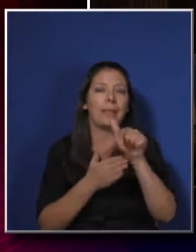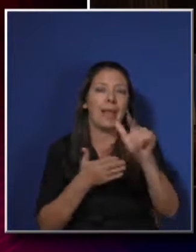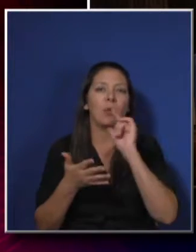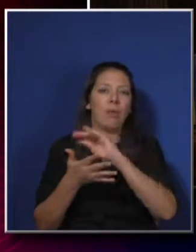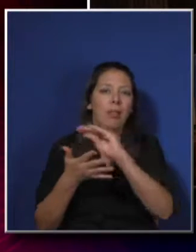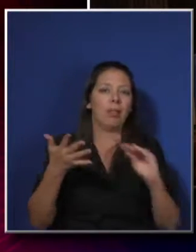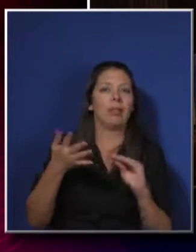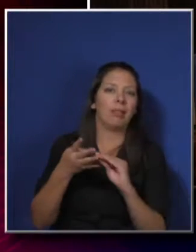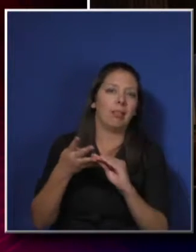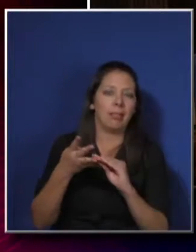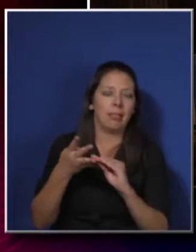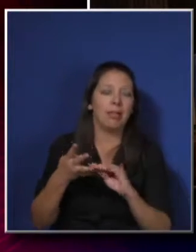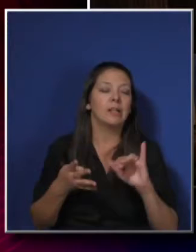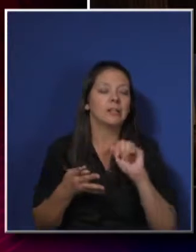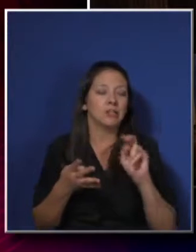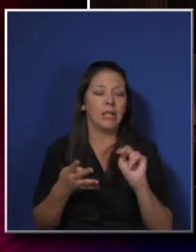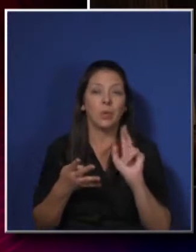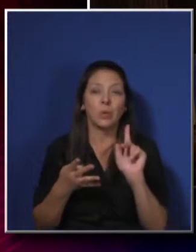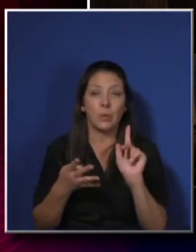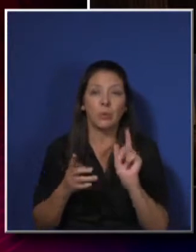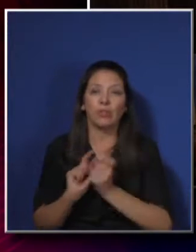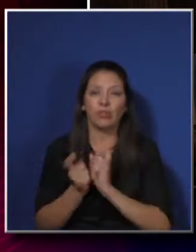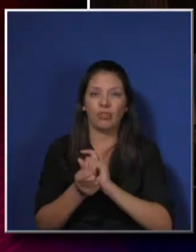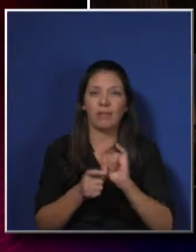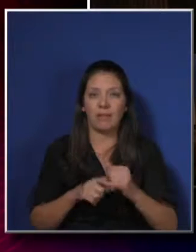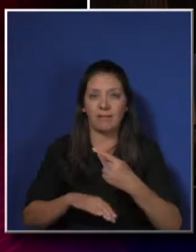January 23rd.